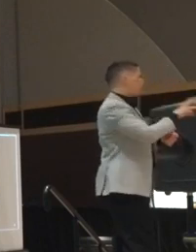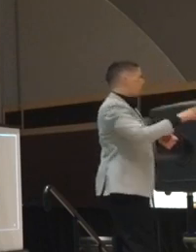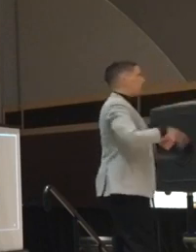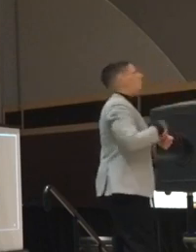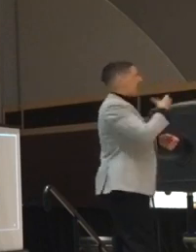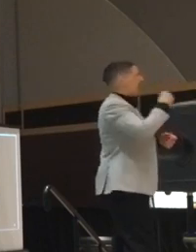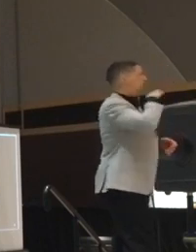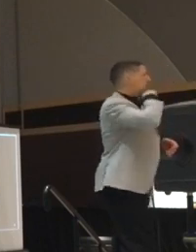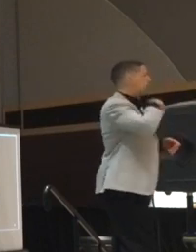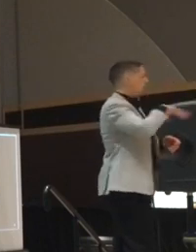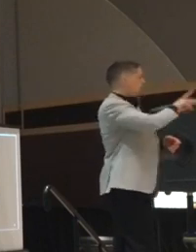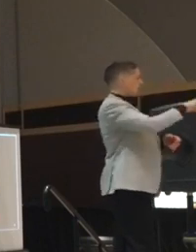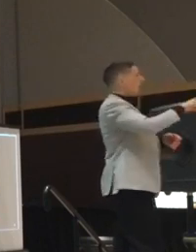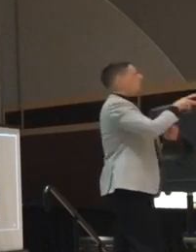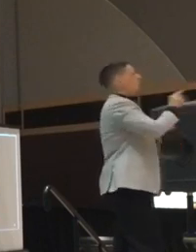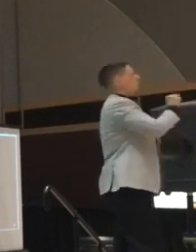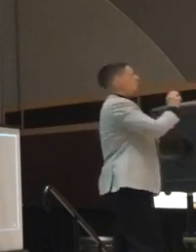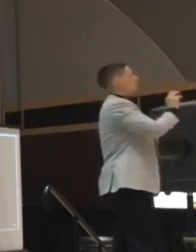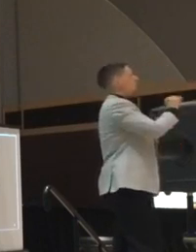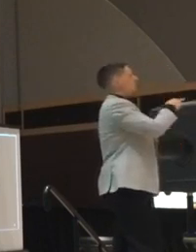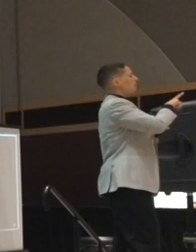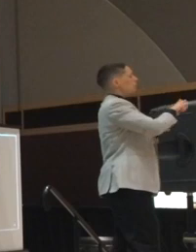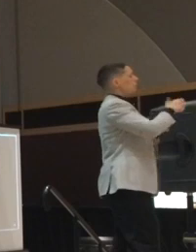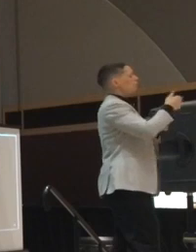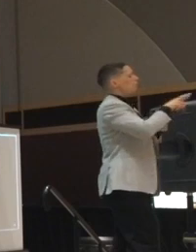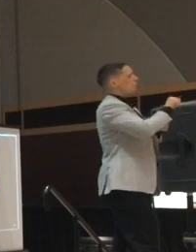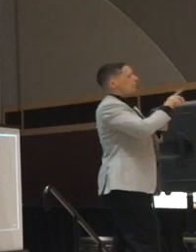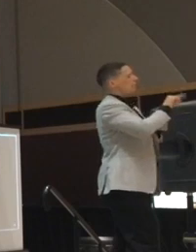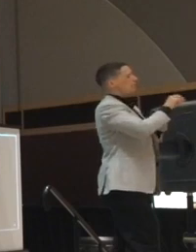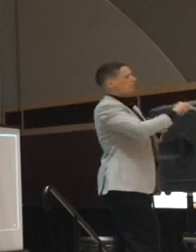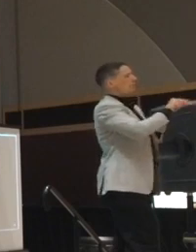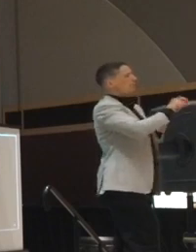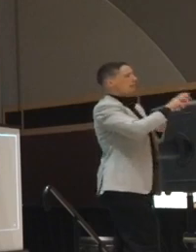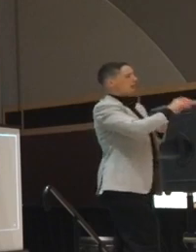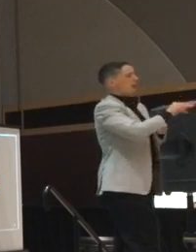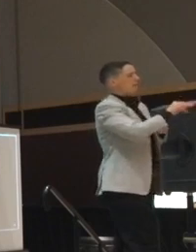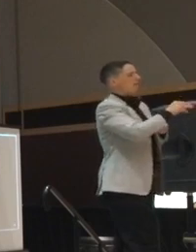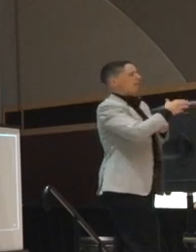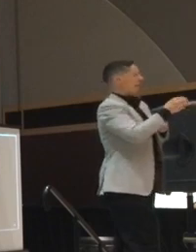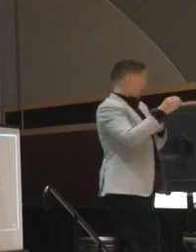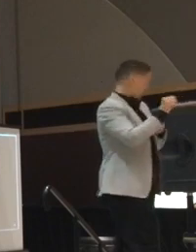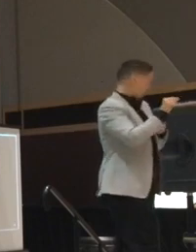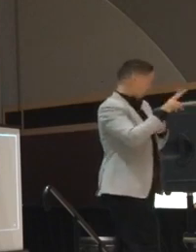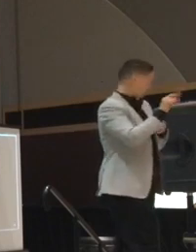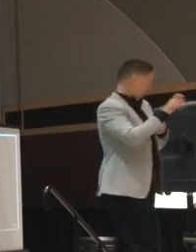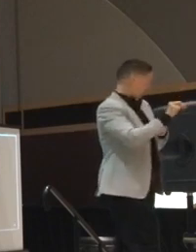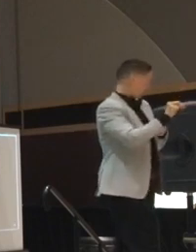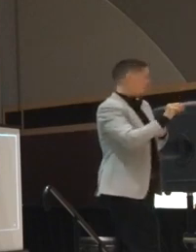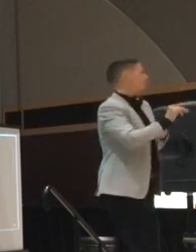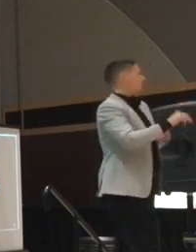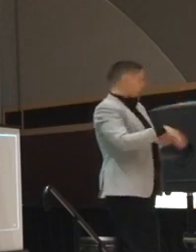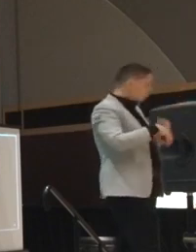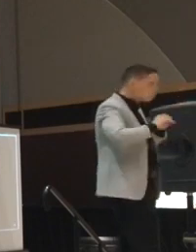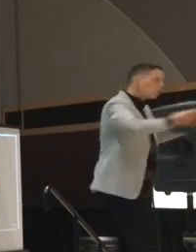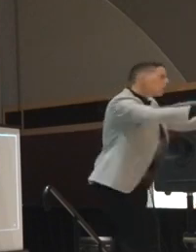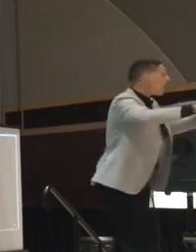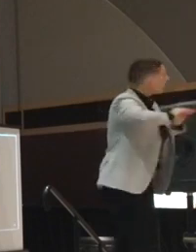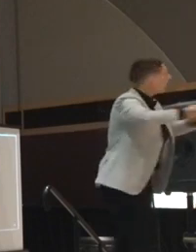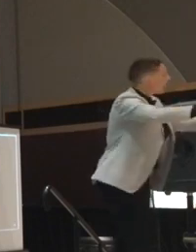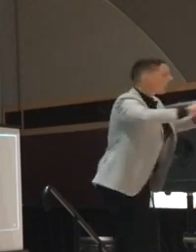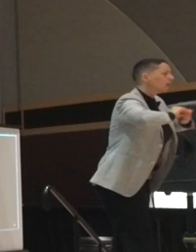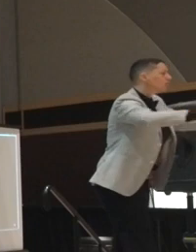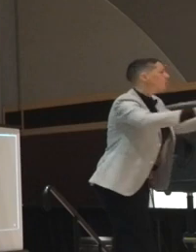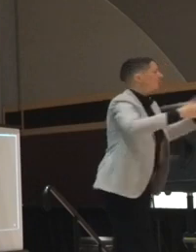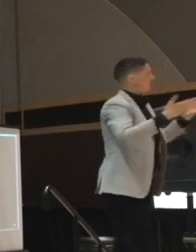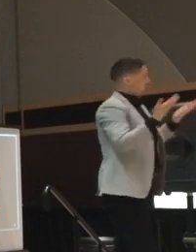pig website, and TempleGrandin.com and autism. Put the stuff out there. In other words, let's